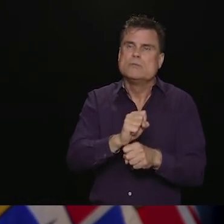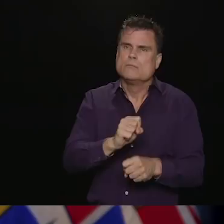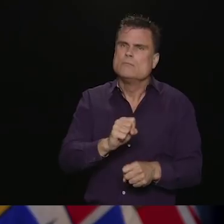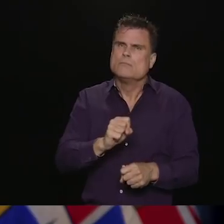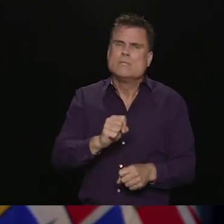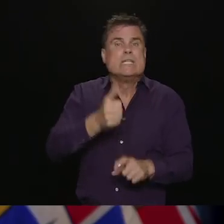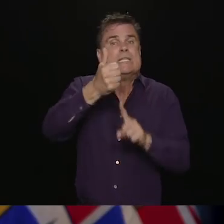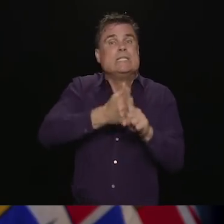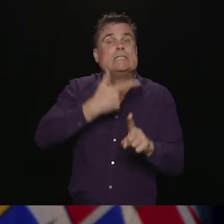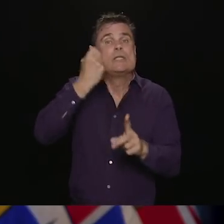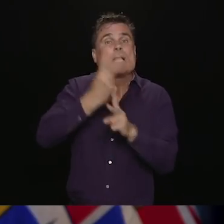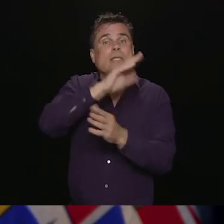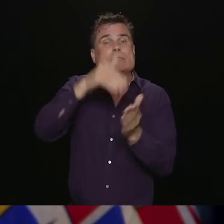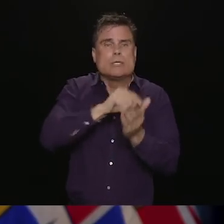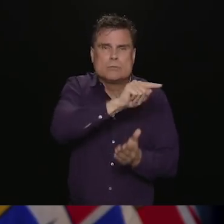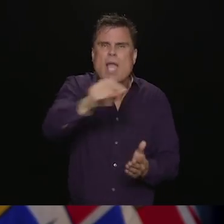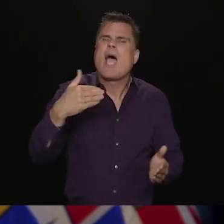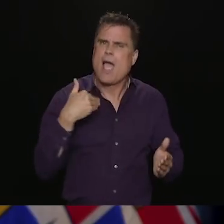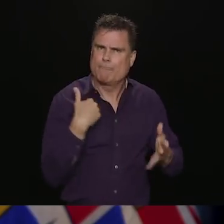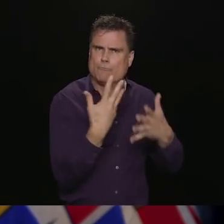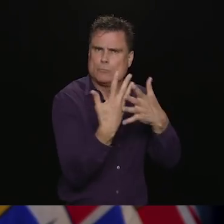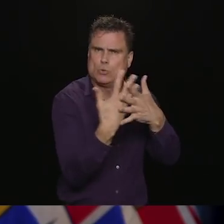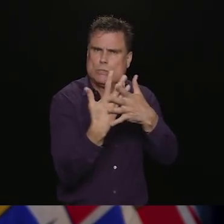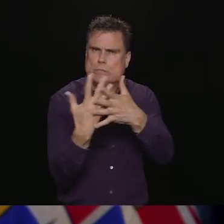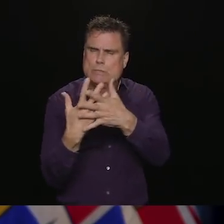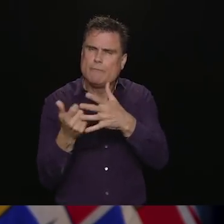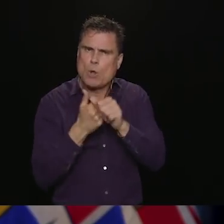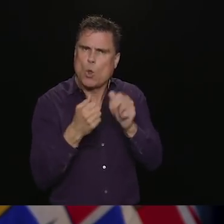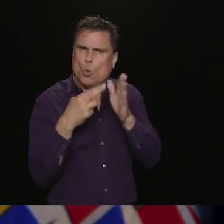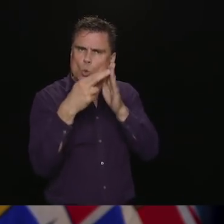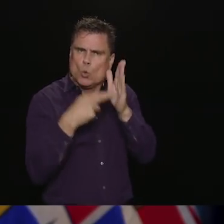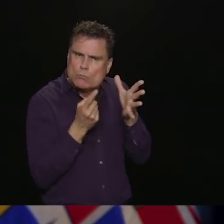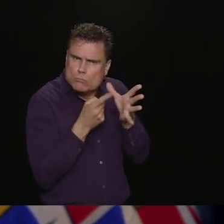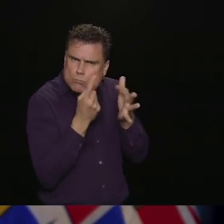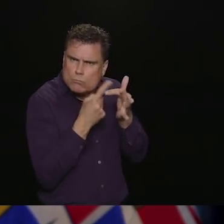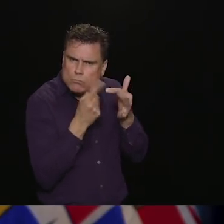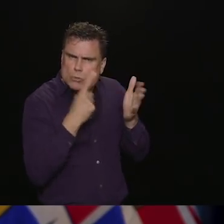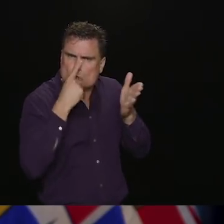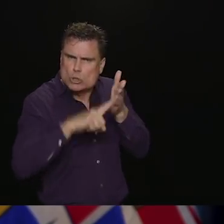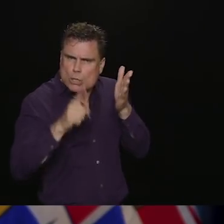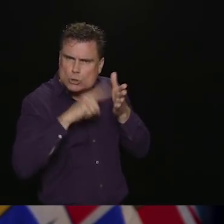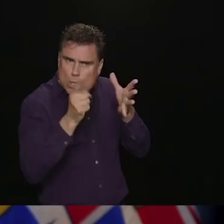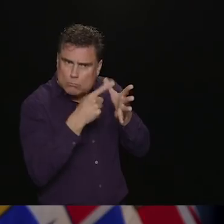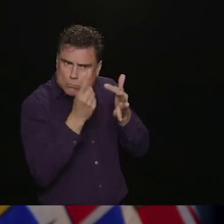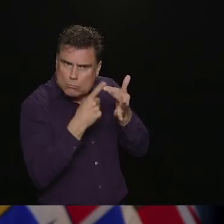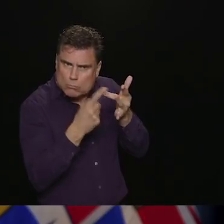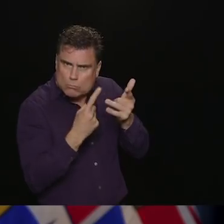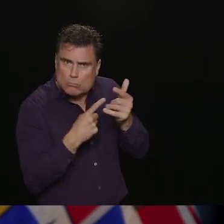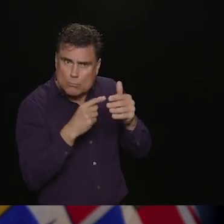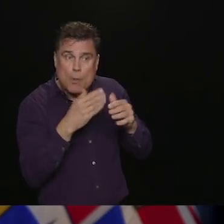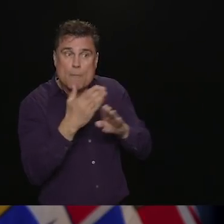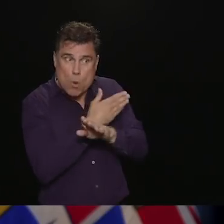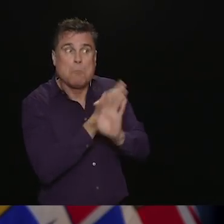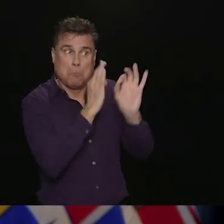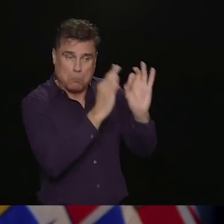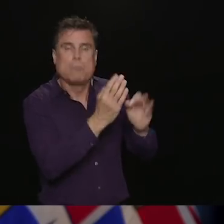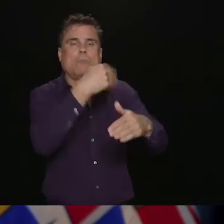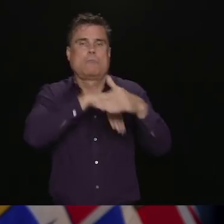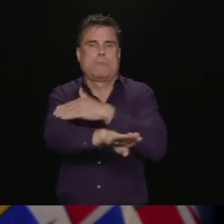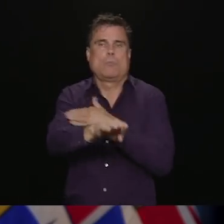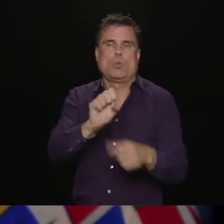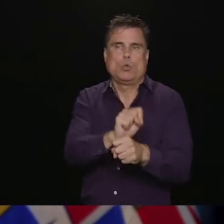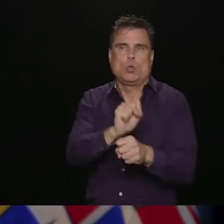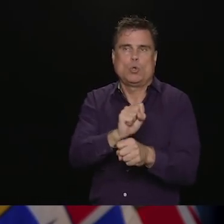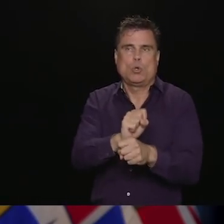facility for if somebody's not feeling well, who excludes them from work that day. We also know that it's very challenging because